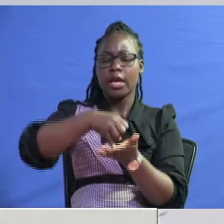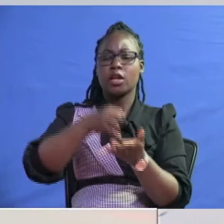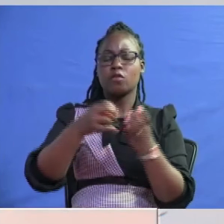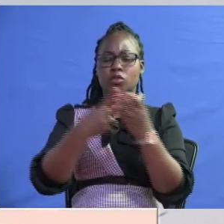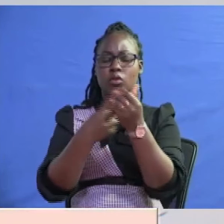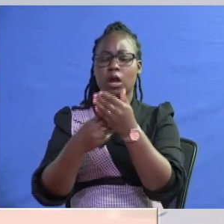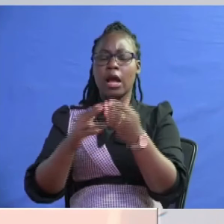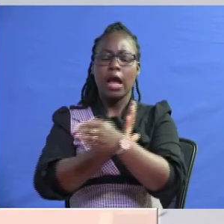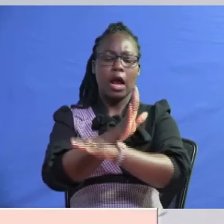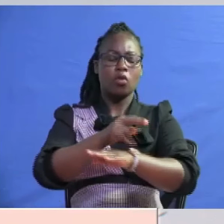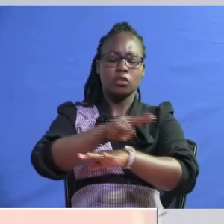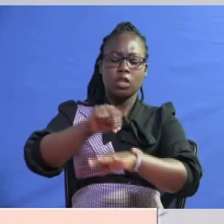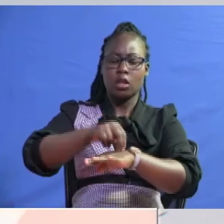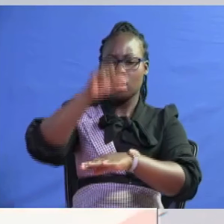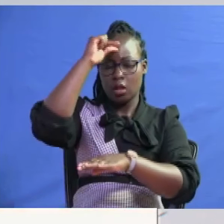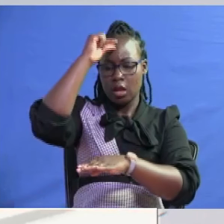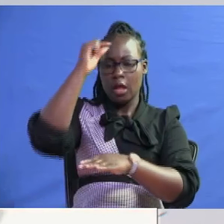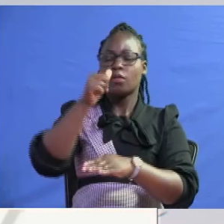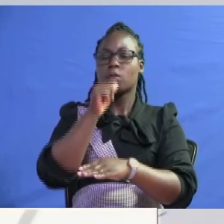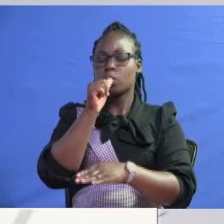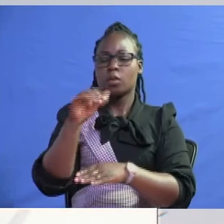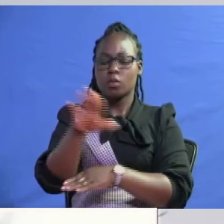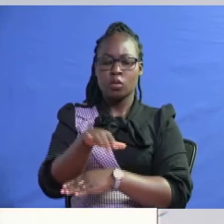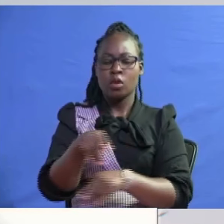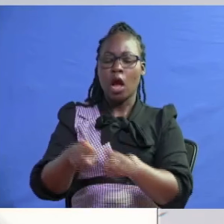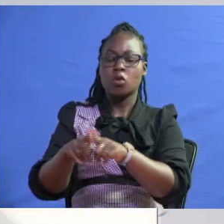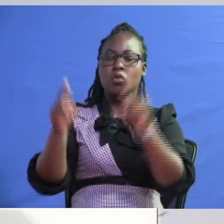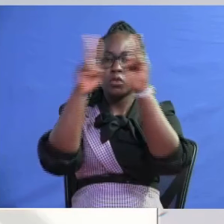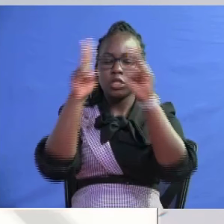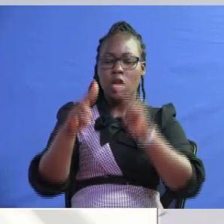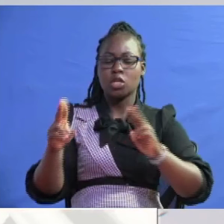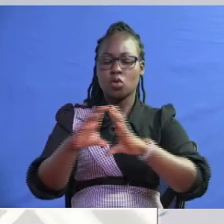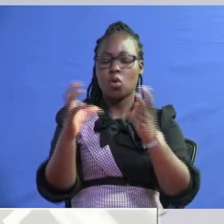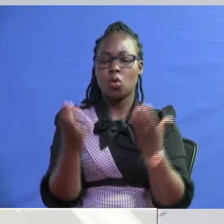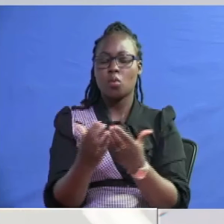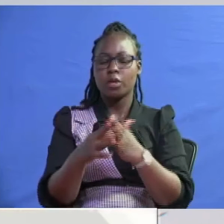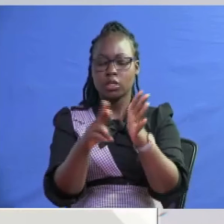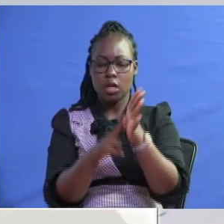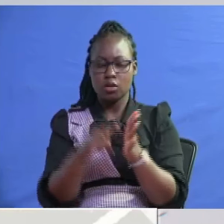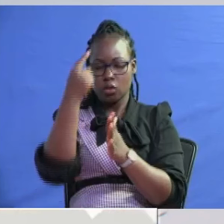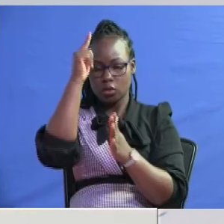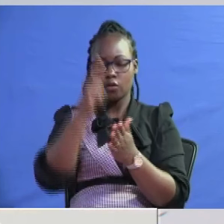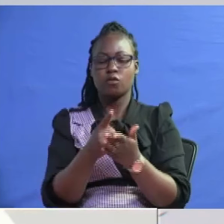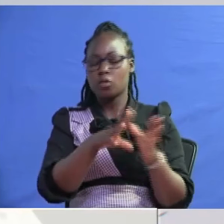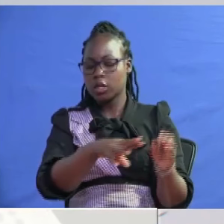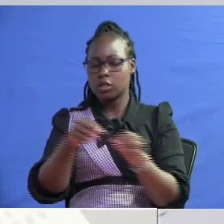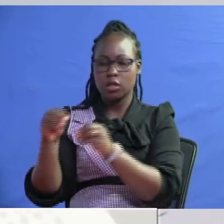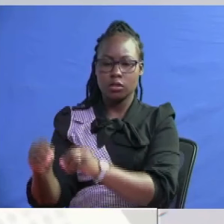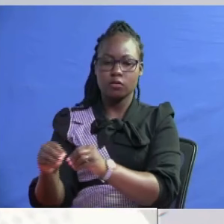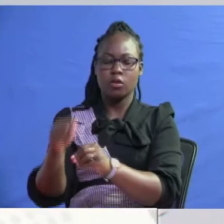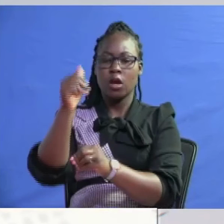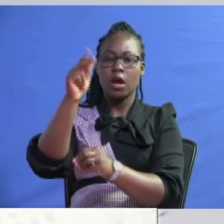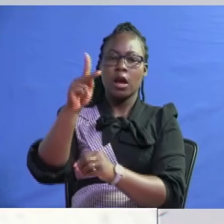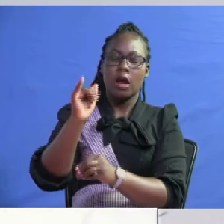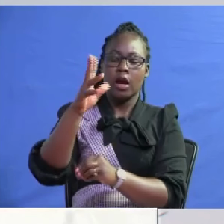across national governments, the private sector, and the international community is required for rapid transformation. Akida